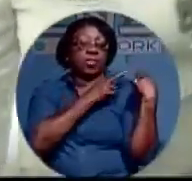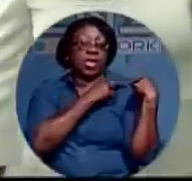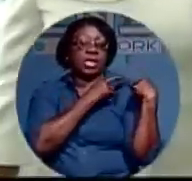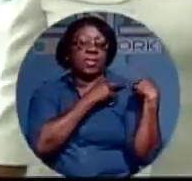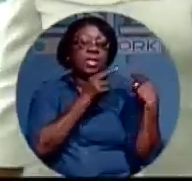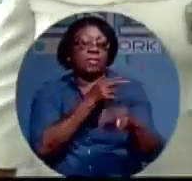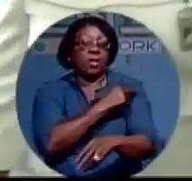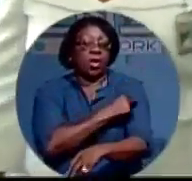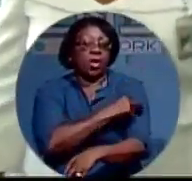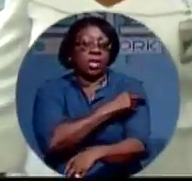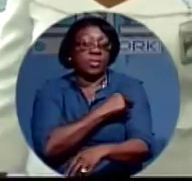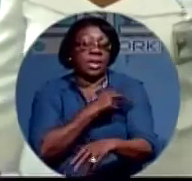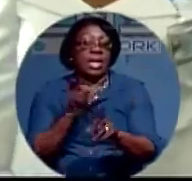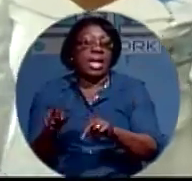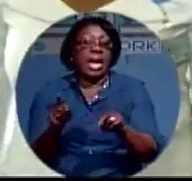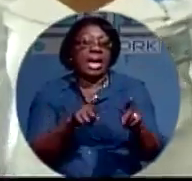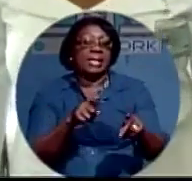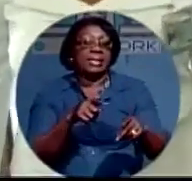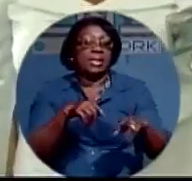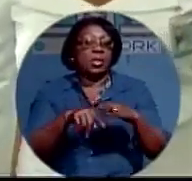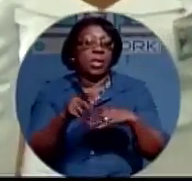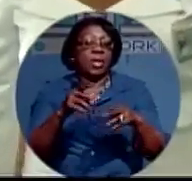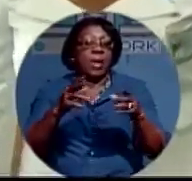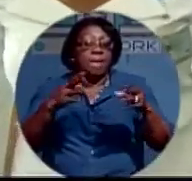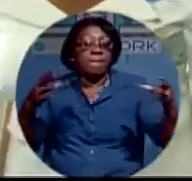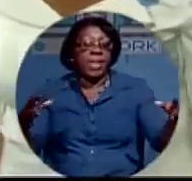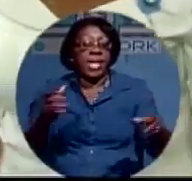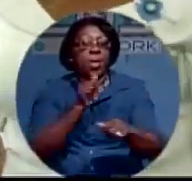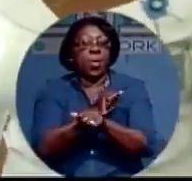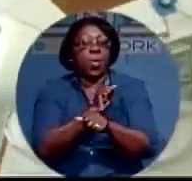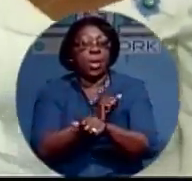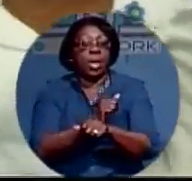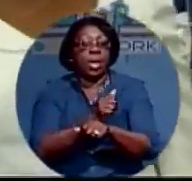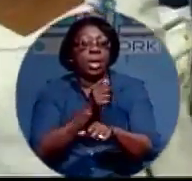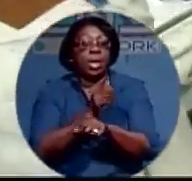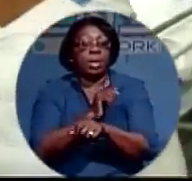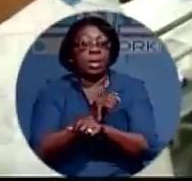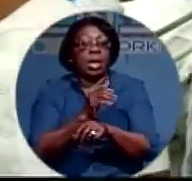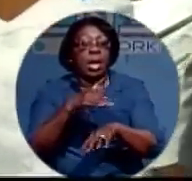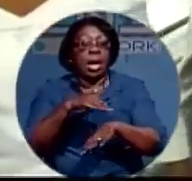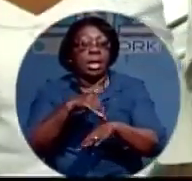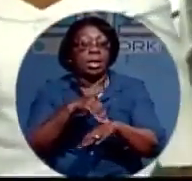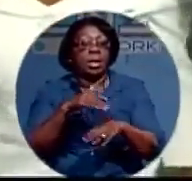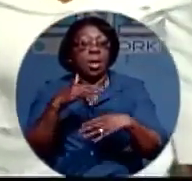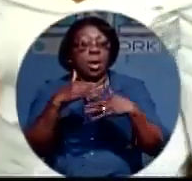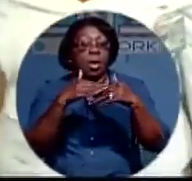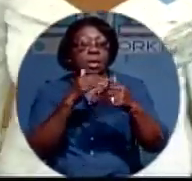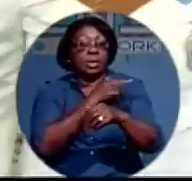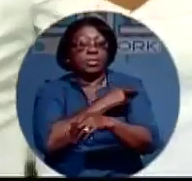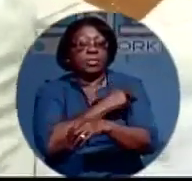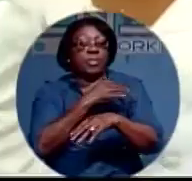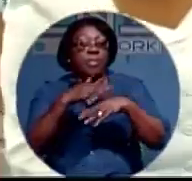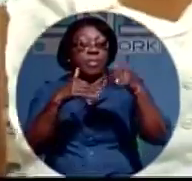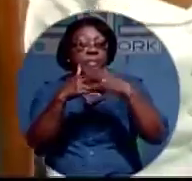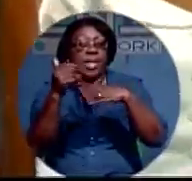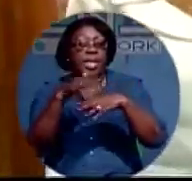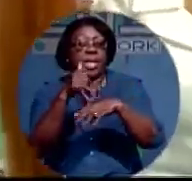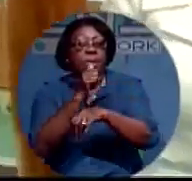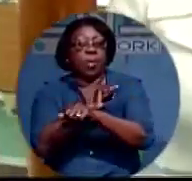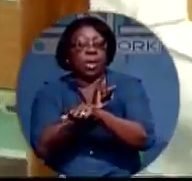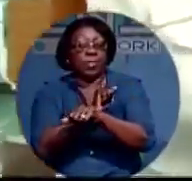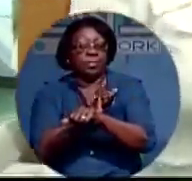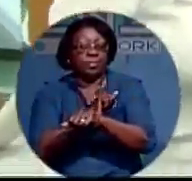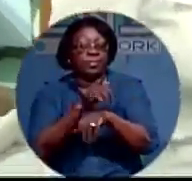as it undergoes major infrastructural works with a new multi-million-dollar critical care unit. Taking into account the